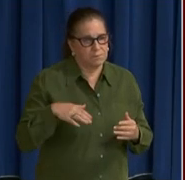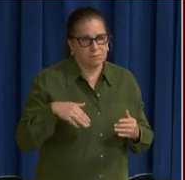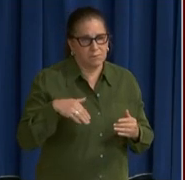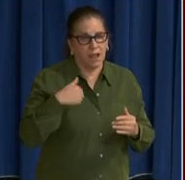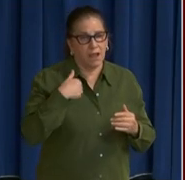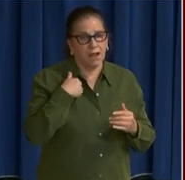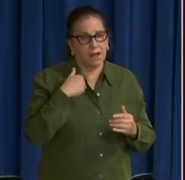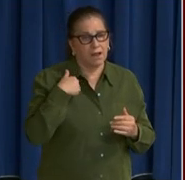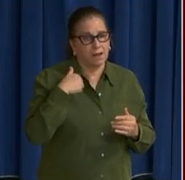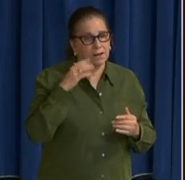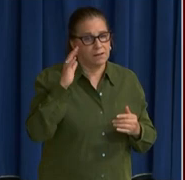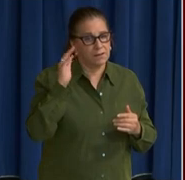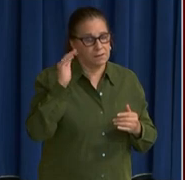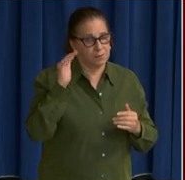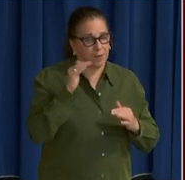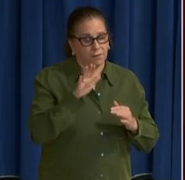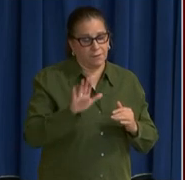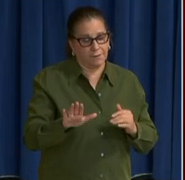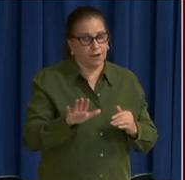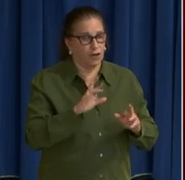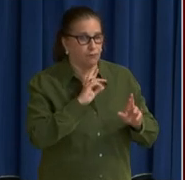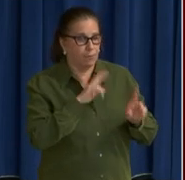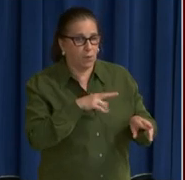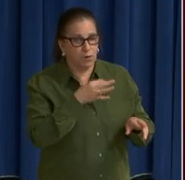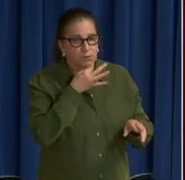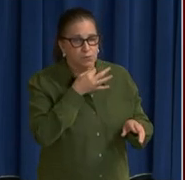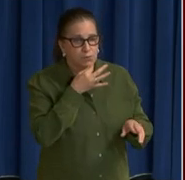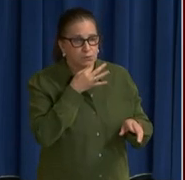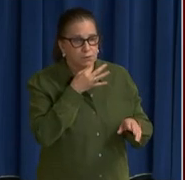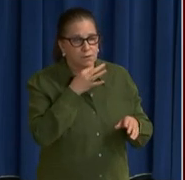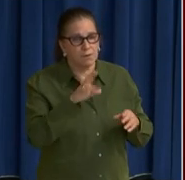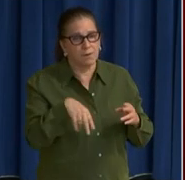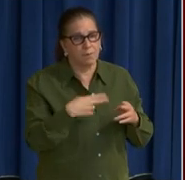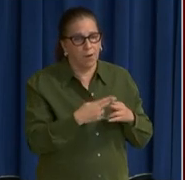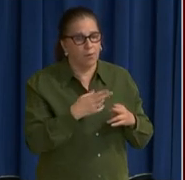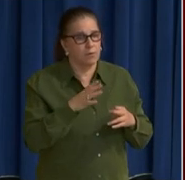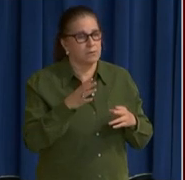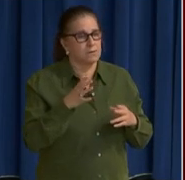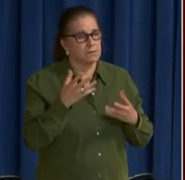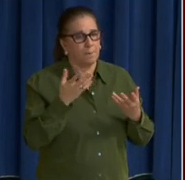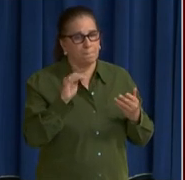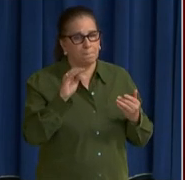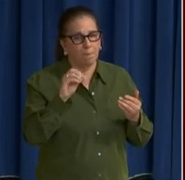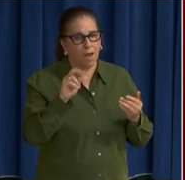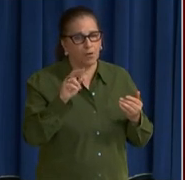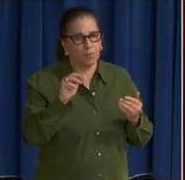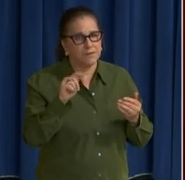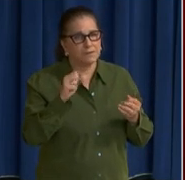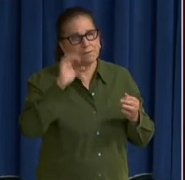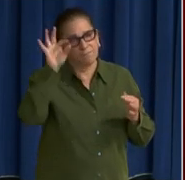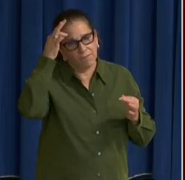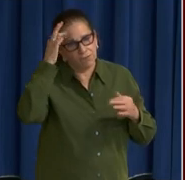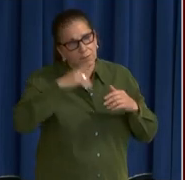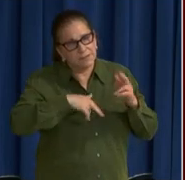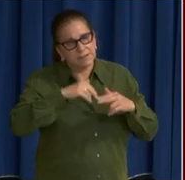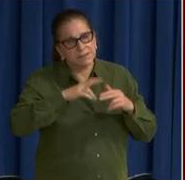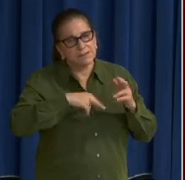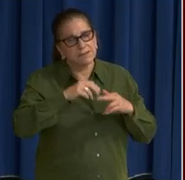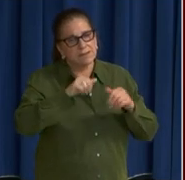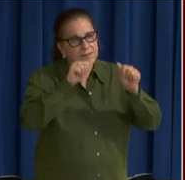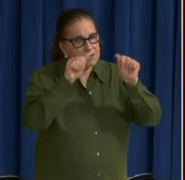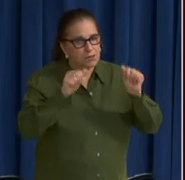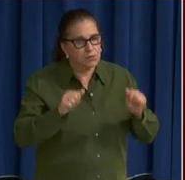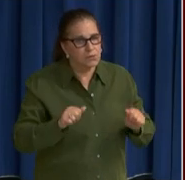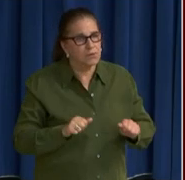that it would not include any recommendations on federal buildings. And when I saw the final